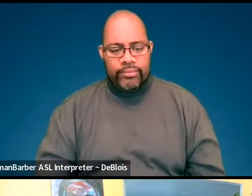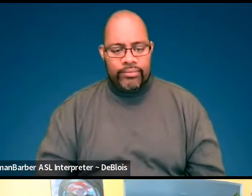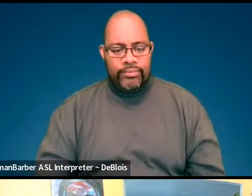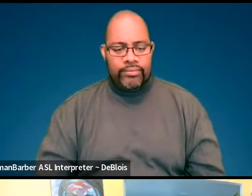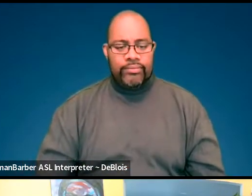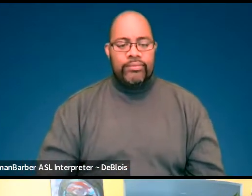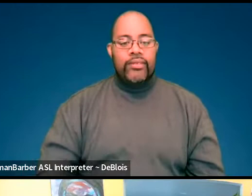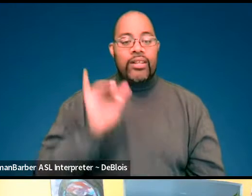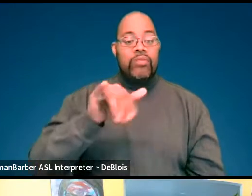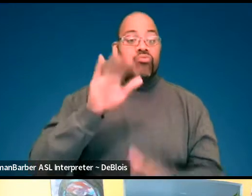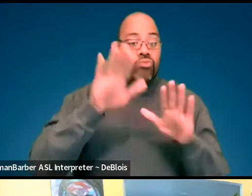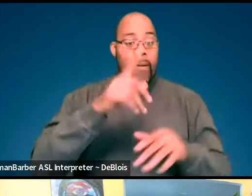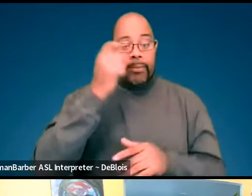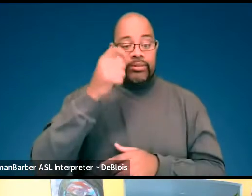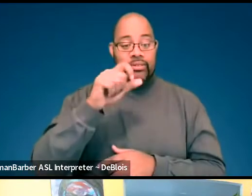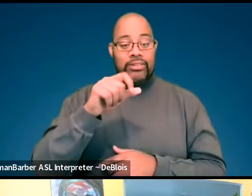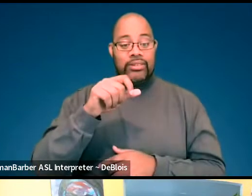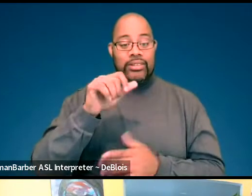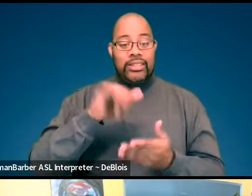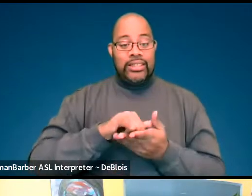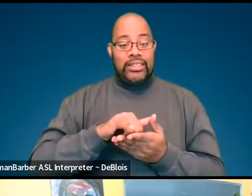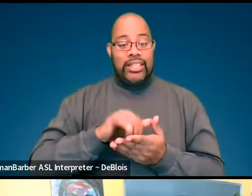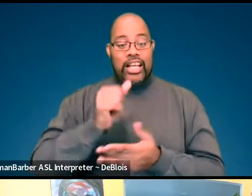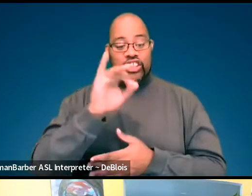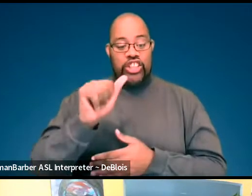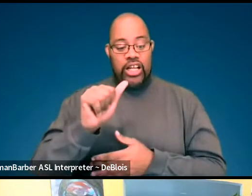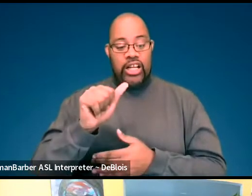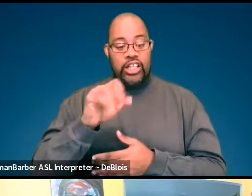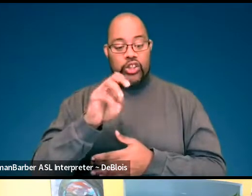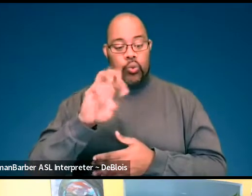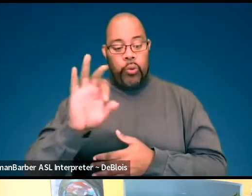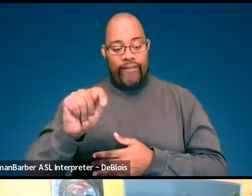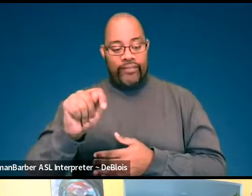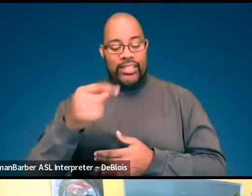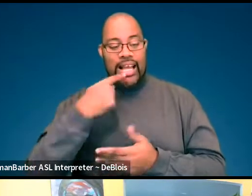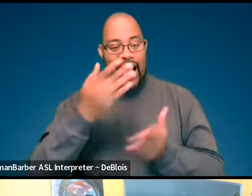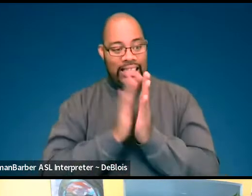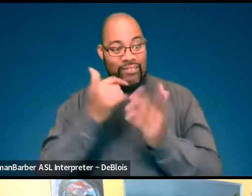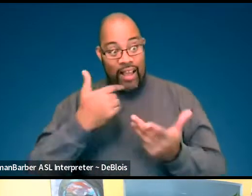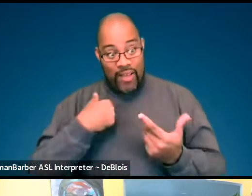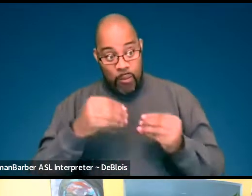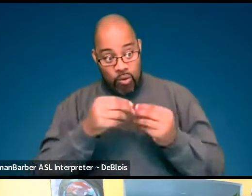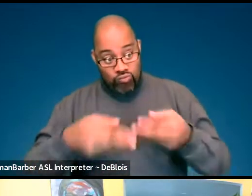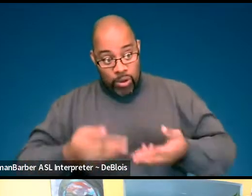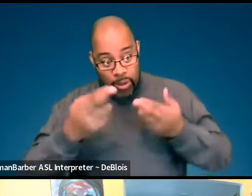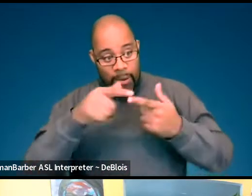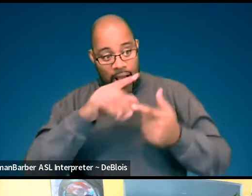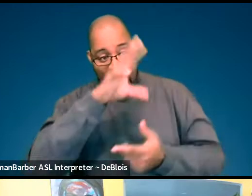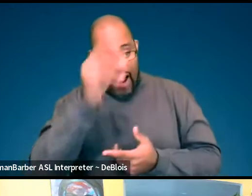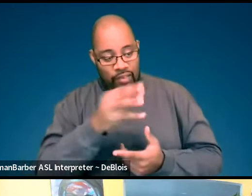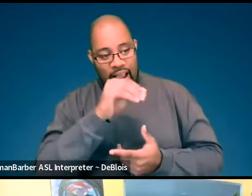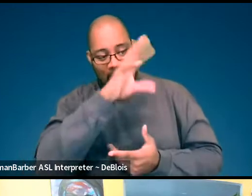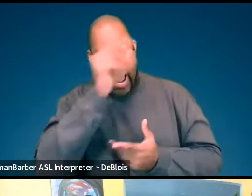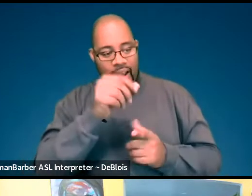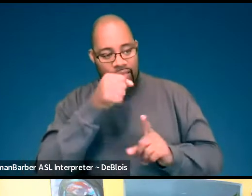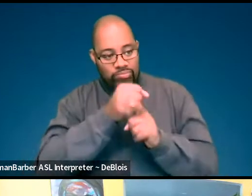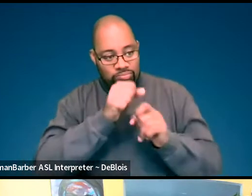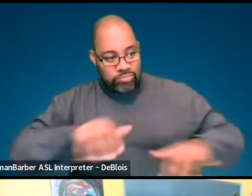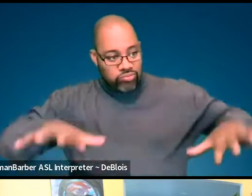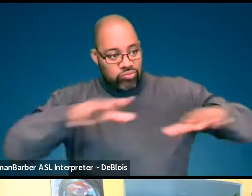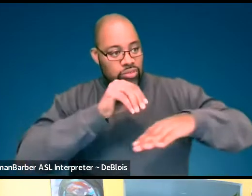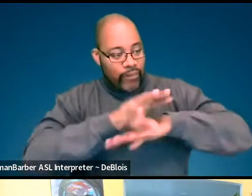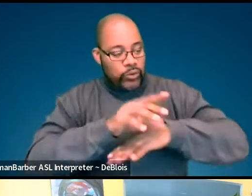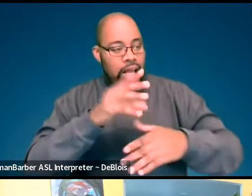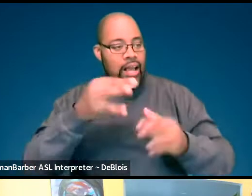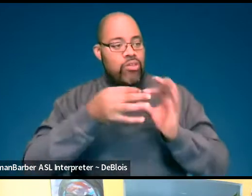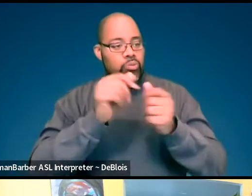That was great because Asia Swift just asked if you have any additional reading or recommendations about African and African diaspora and the relationship